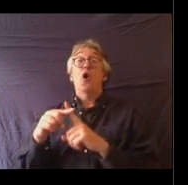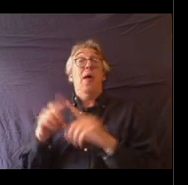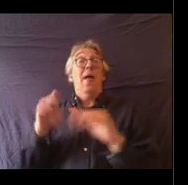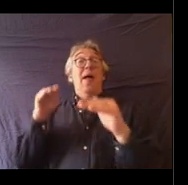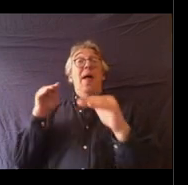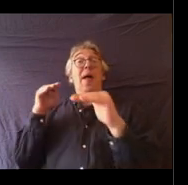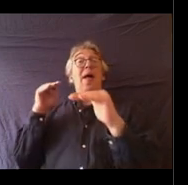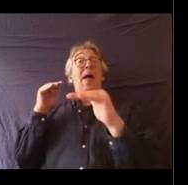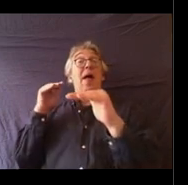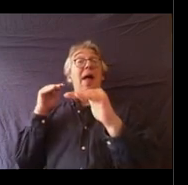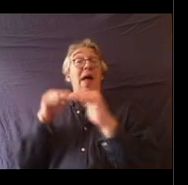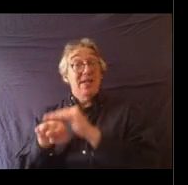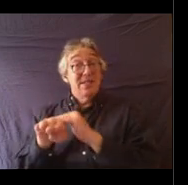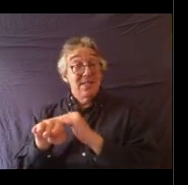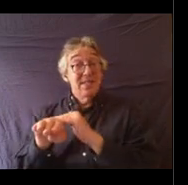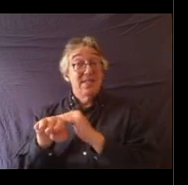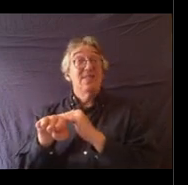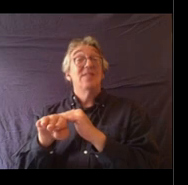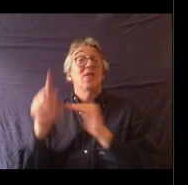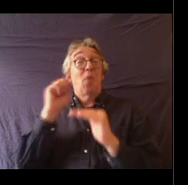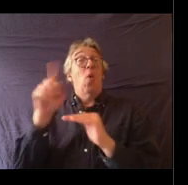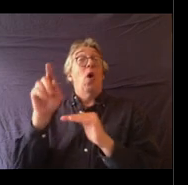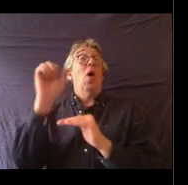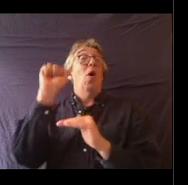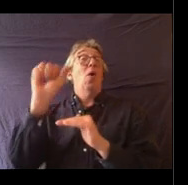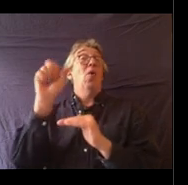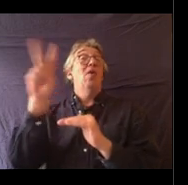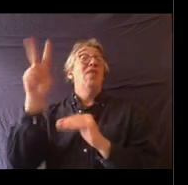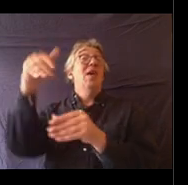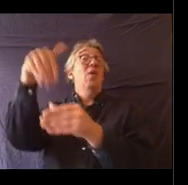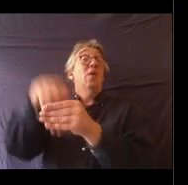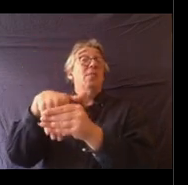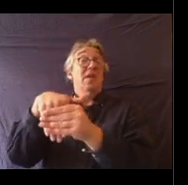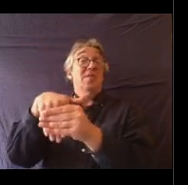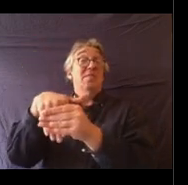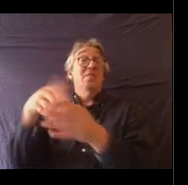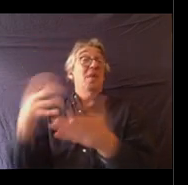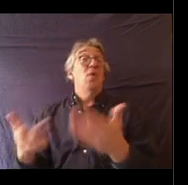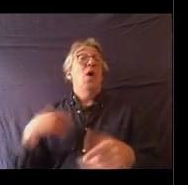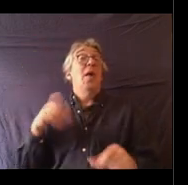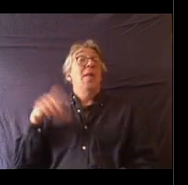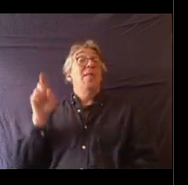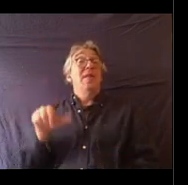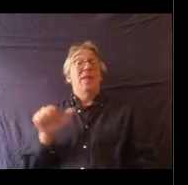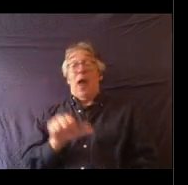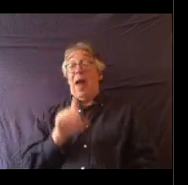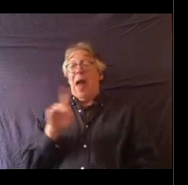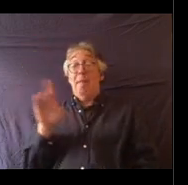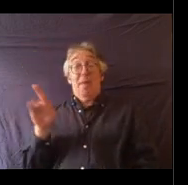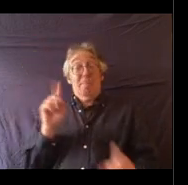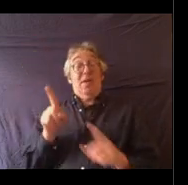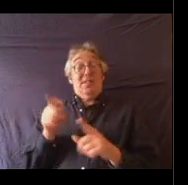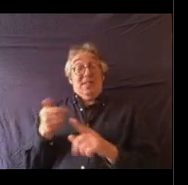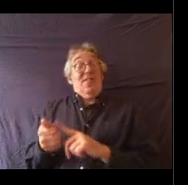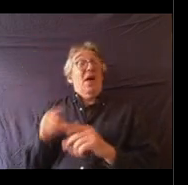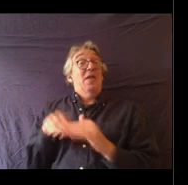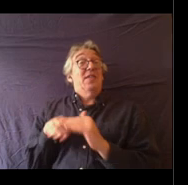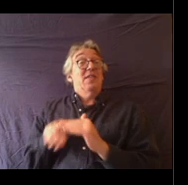so the device is accessible, but then you need the website or the app to be accessible as well, or even